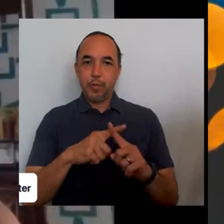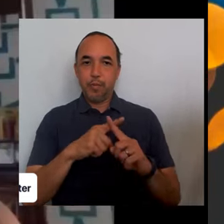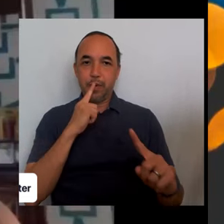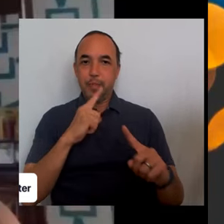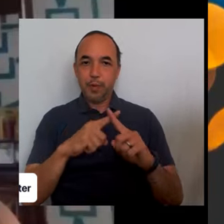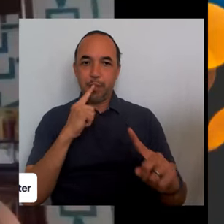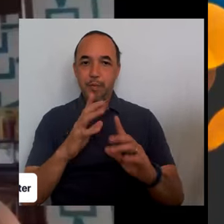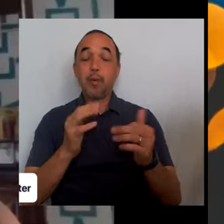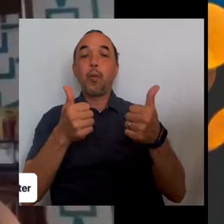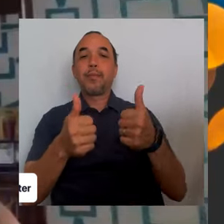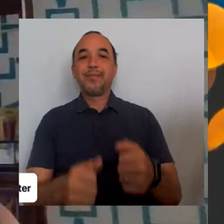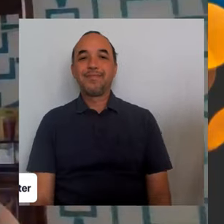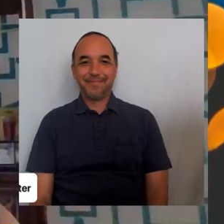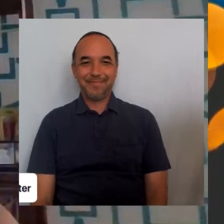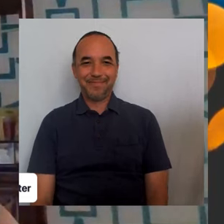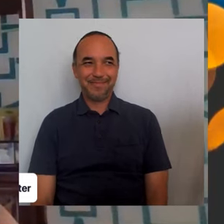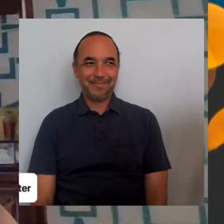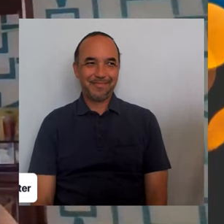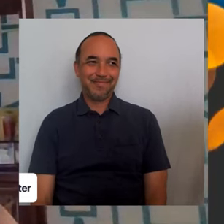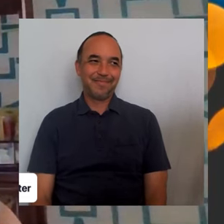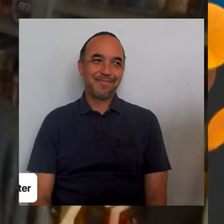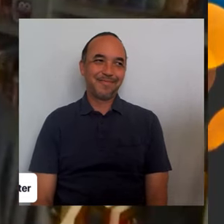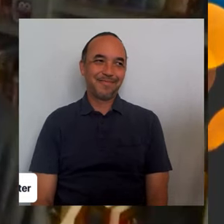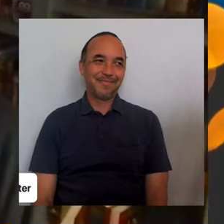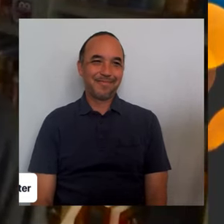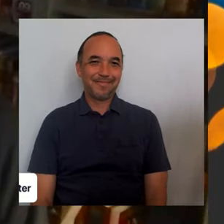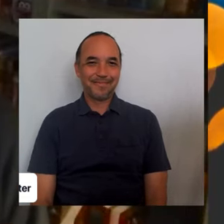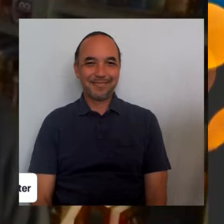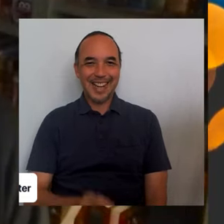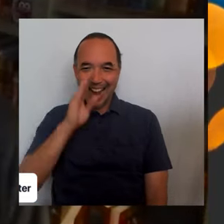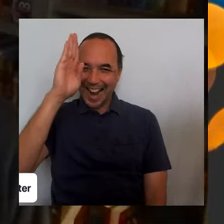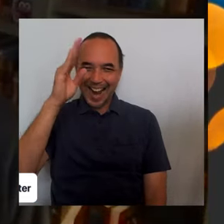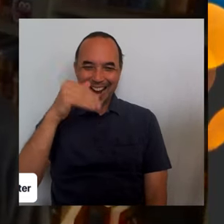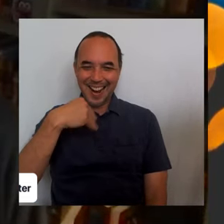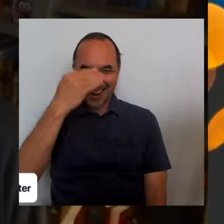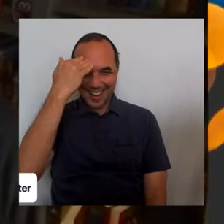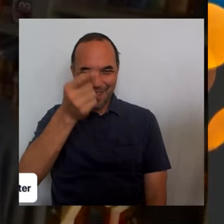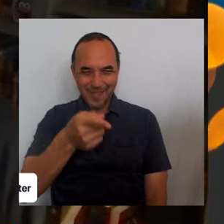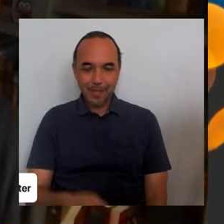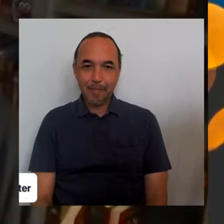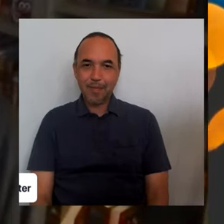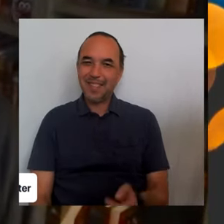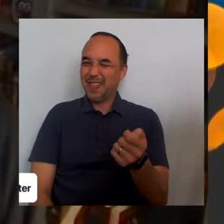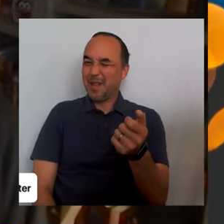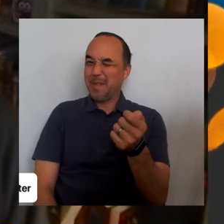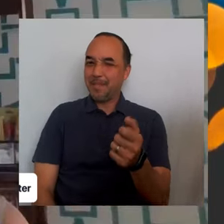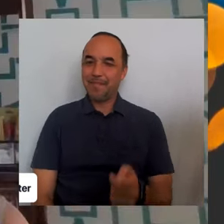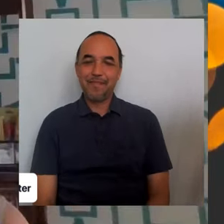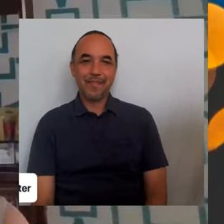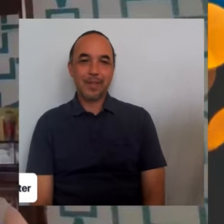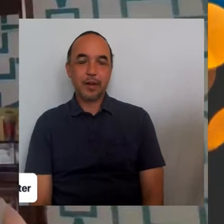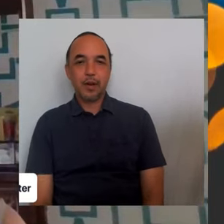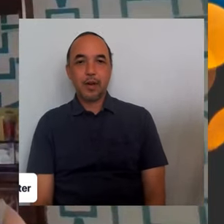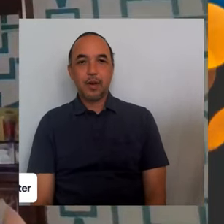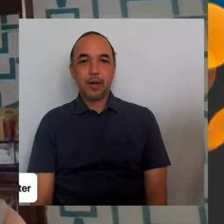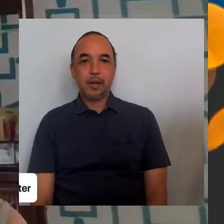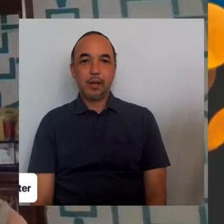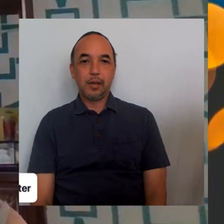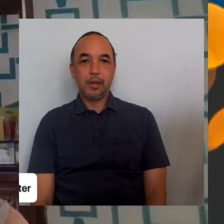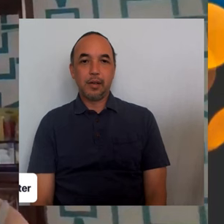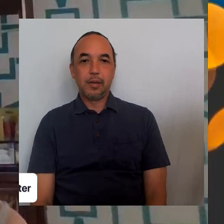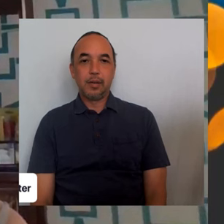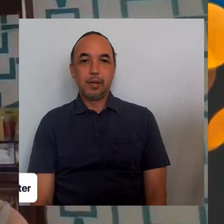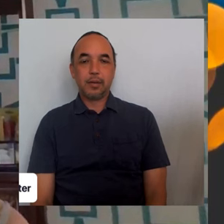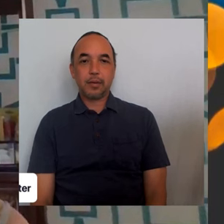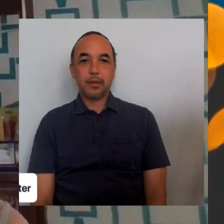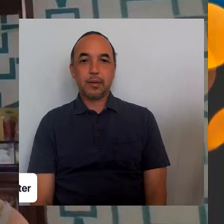I do. Aaron, Hi, hi. sweetie. I know you. Little bit. So in the house